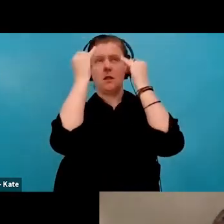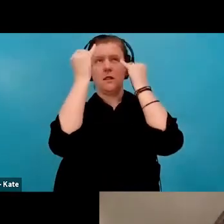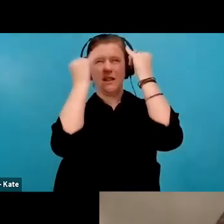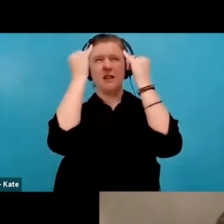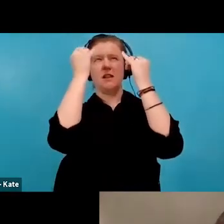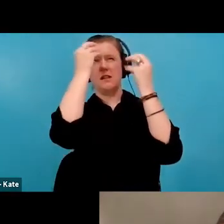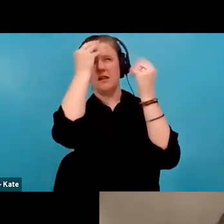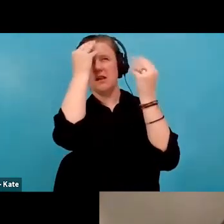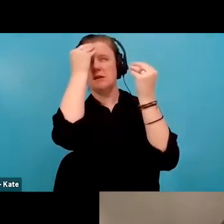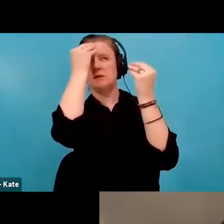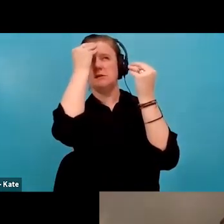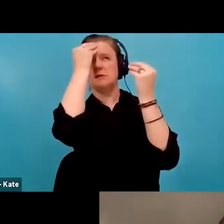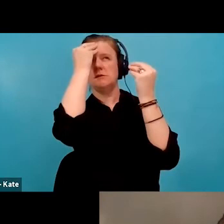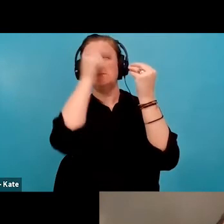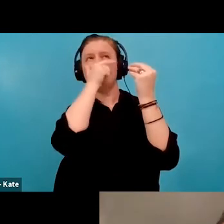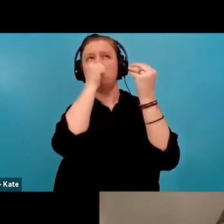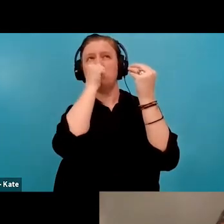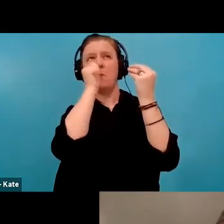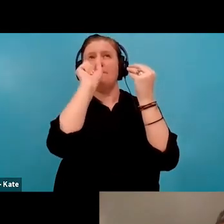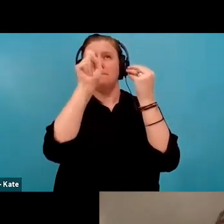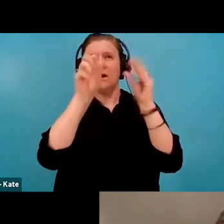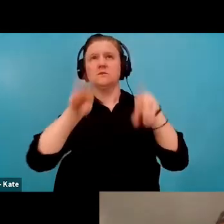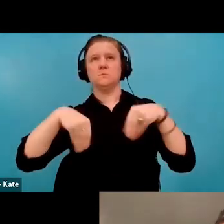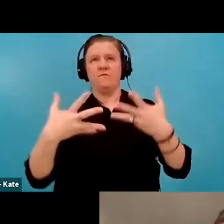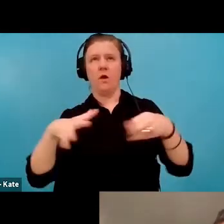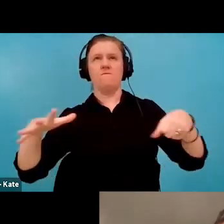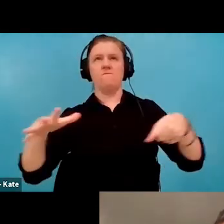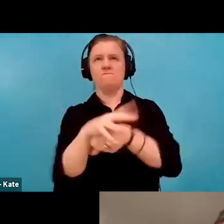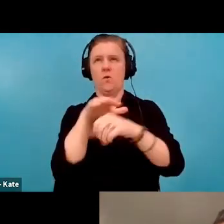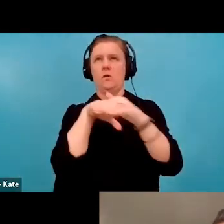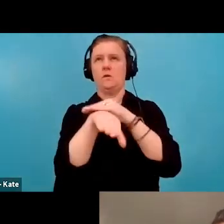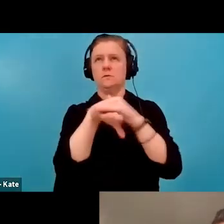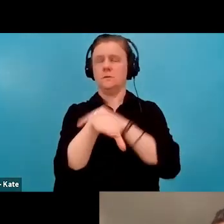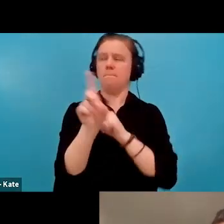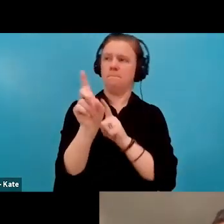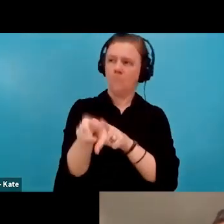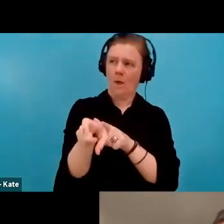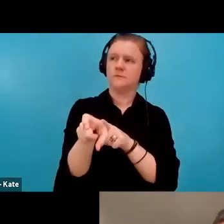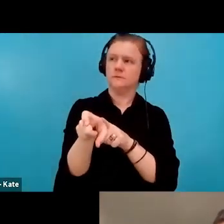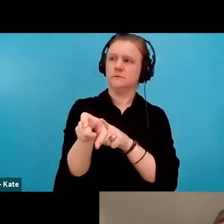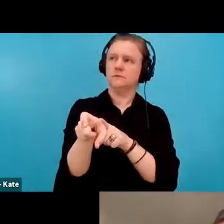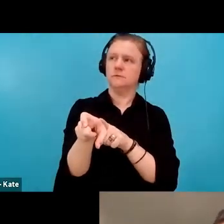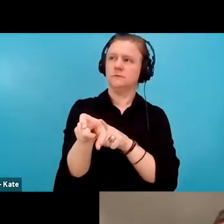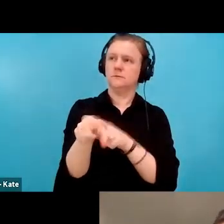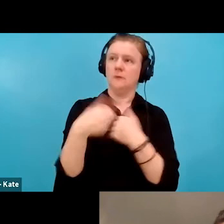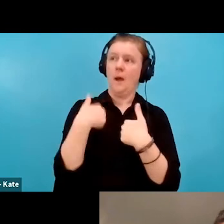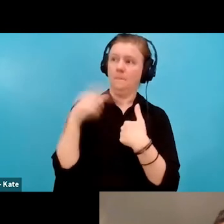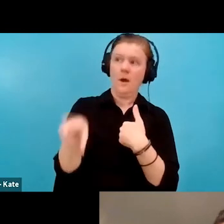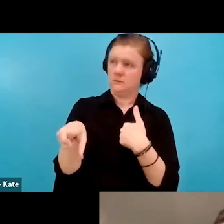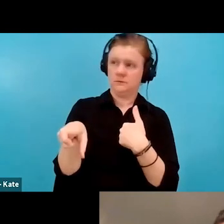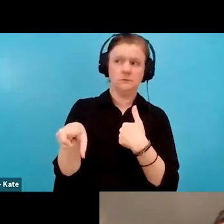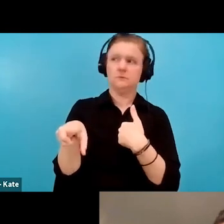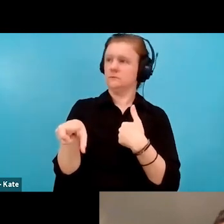had to make room for the audio description, I need to design the film to actually be accessible. I need to have there be a